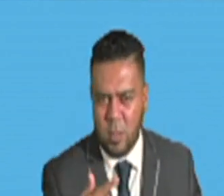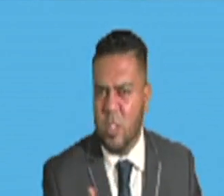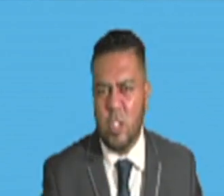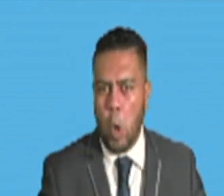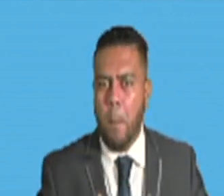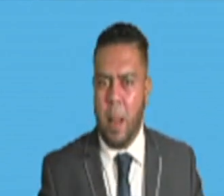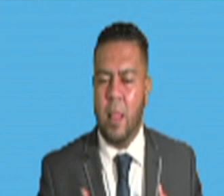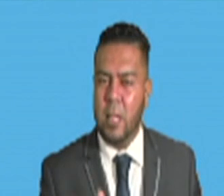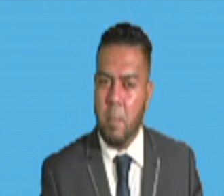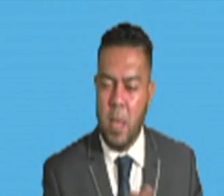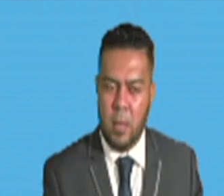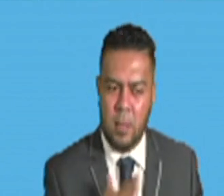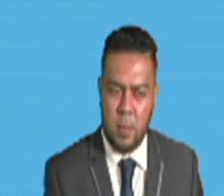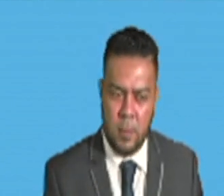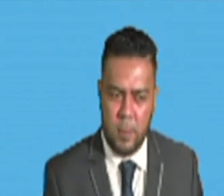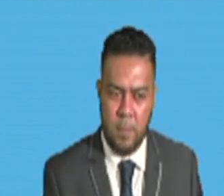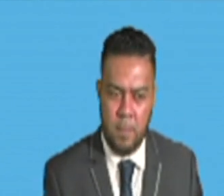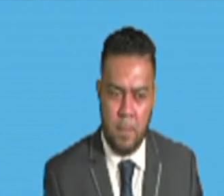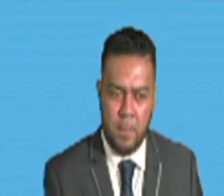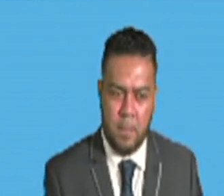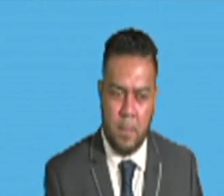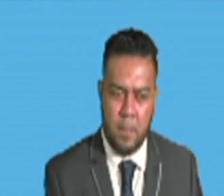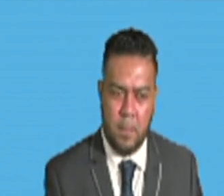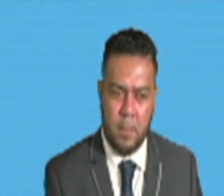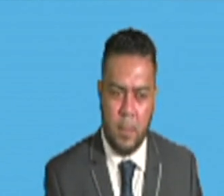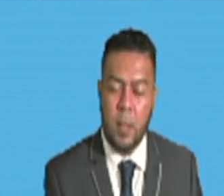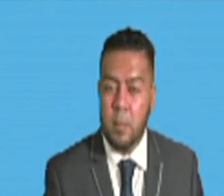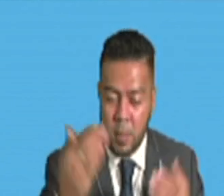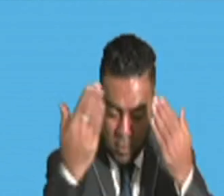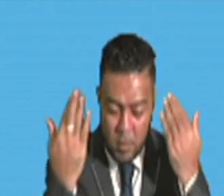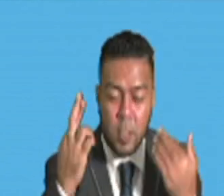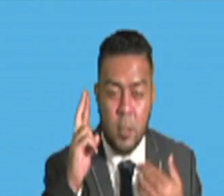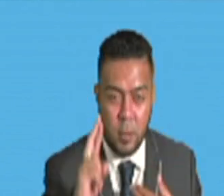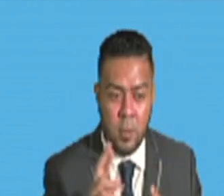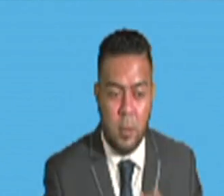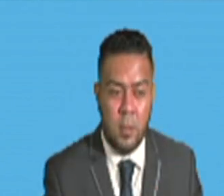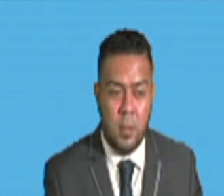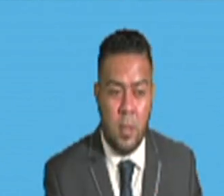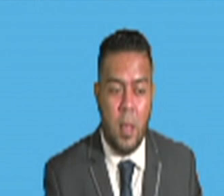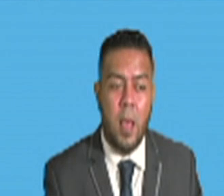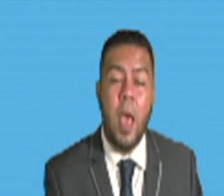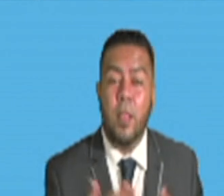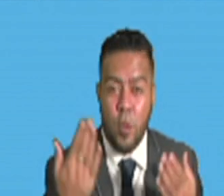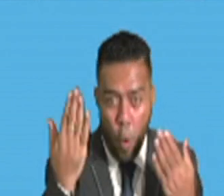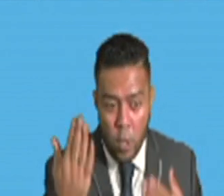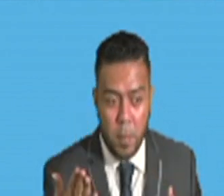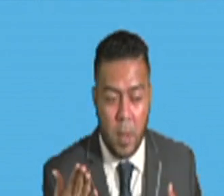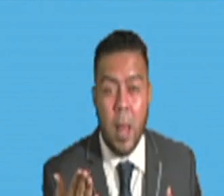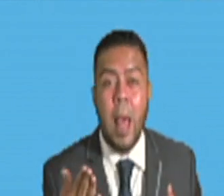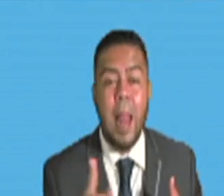made. Mr. Speaker, sir. Mr. Speaker, sir, and to Honourable Nawaikula's